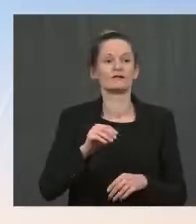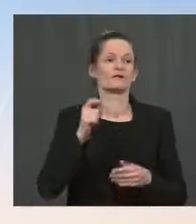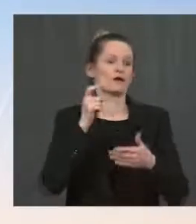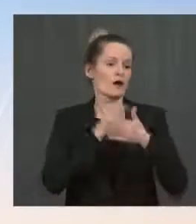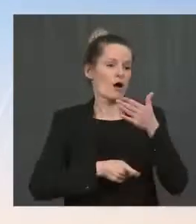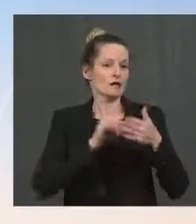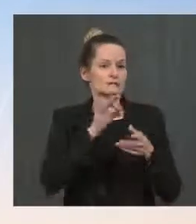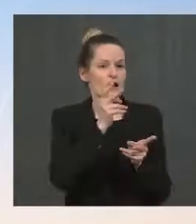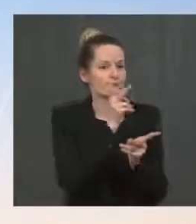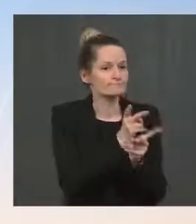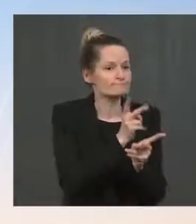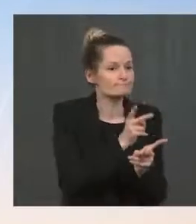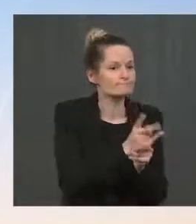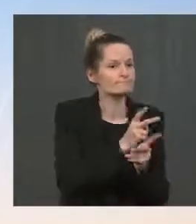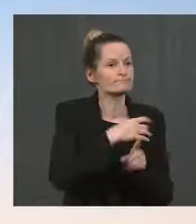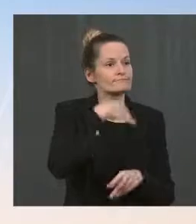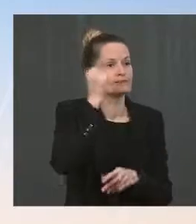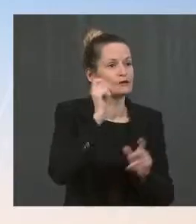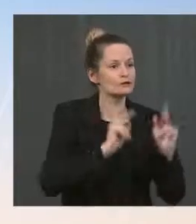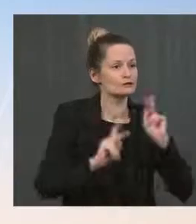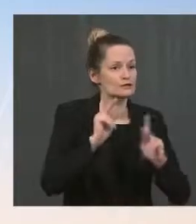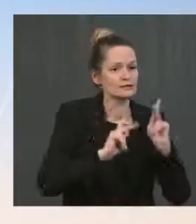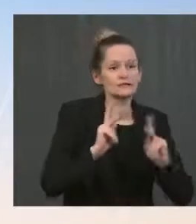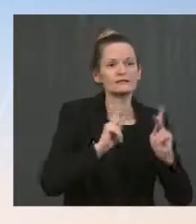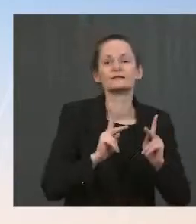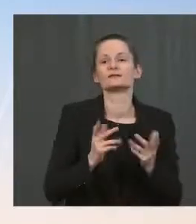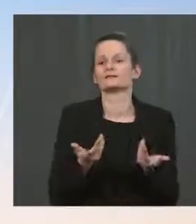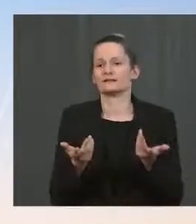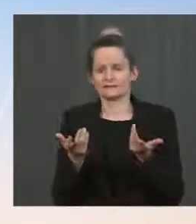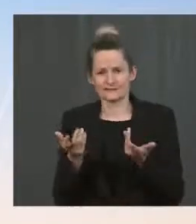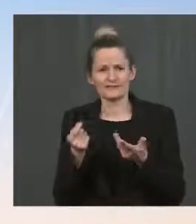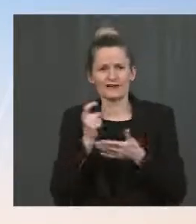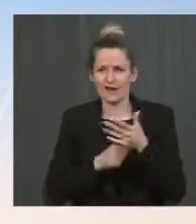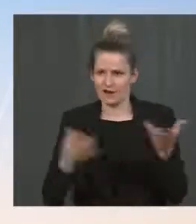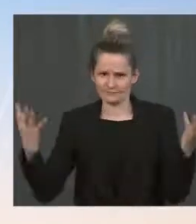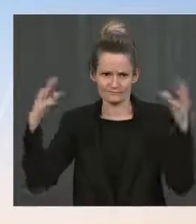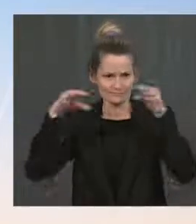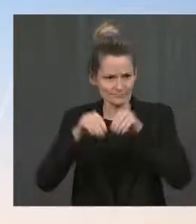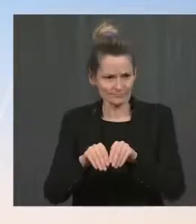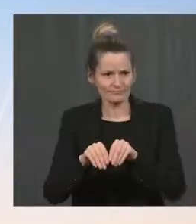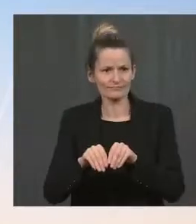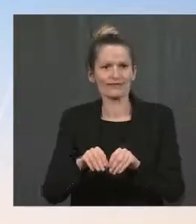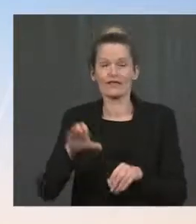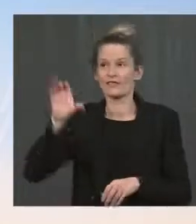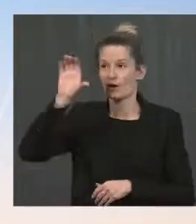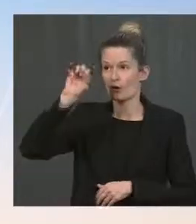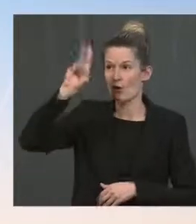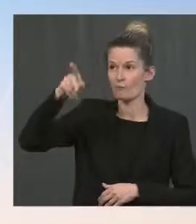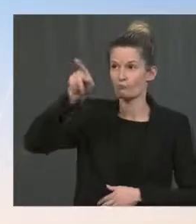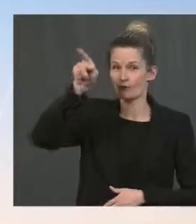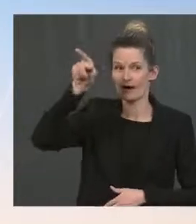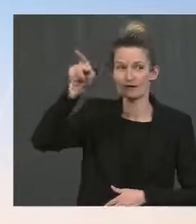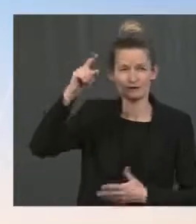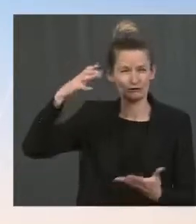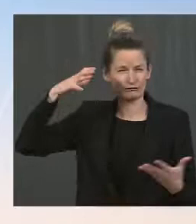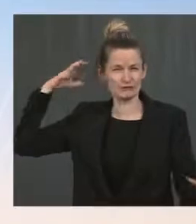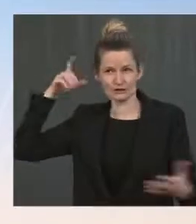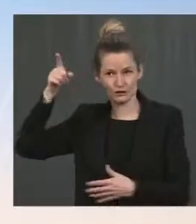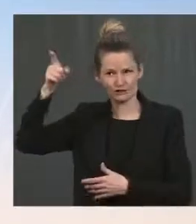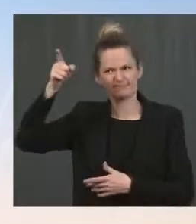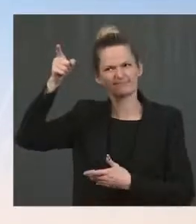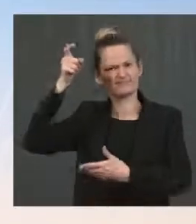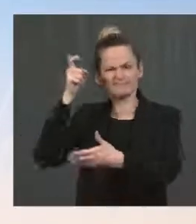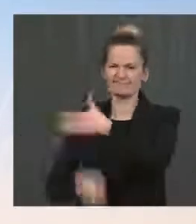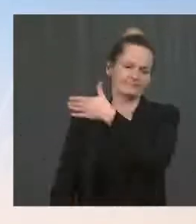the wealthiest Americans and corporations to continue to pay the tax rates that are hardly fair moving forward. I've been told you